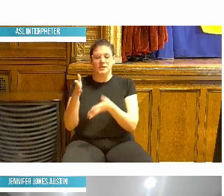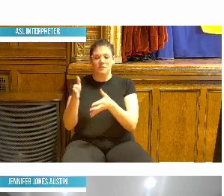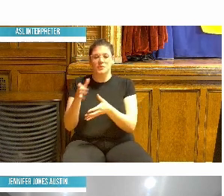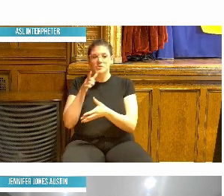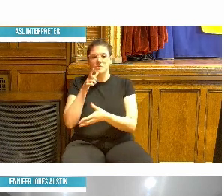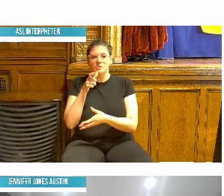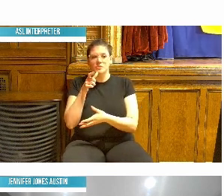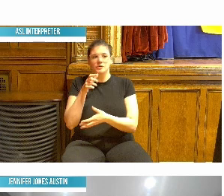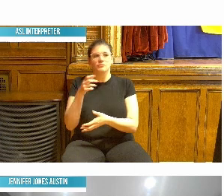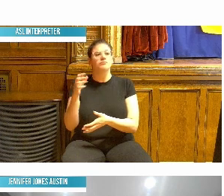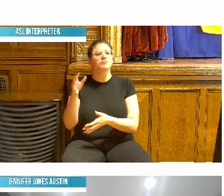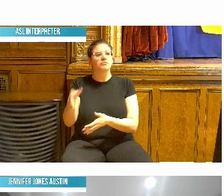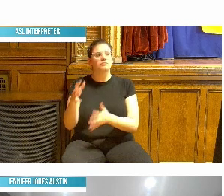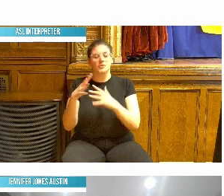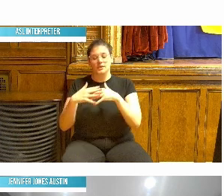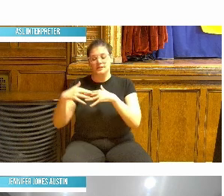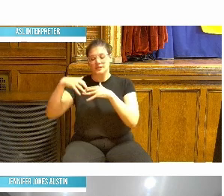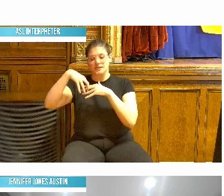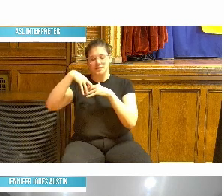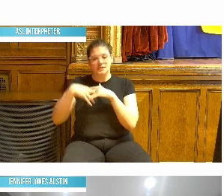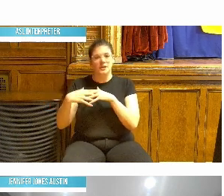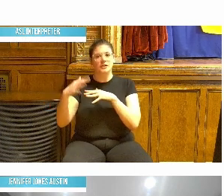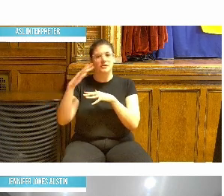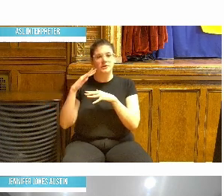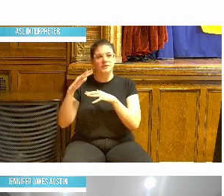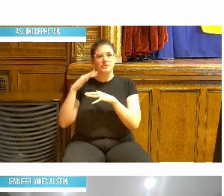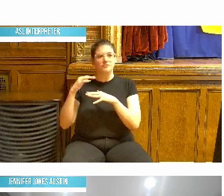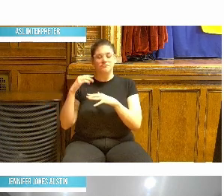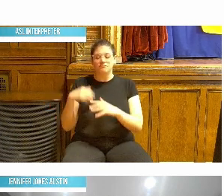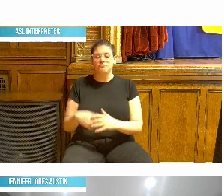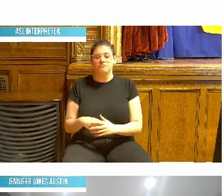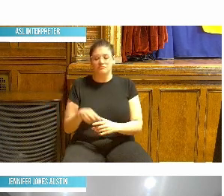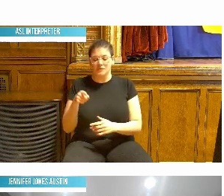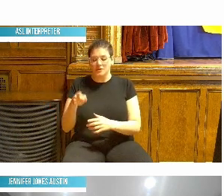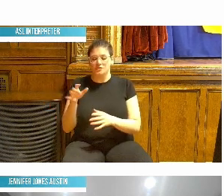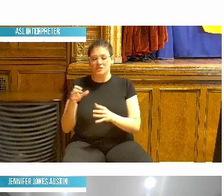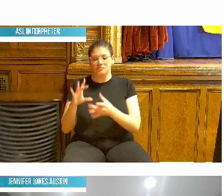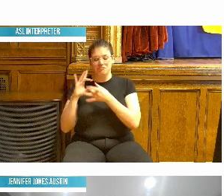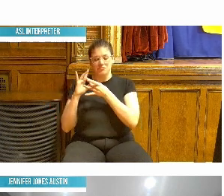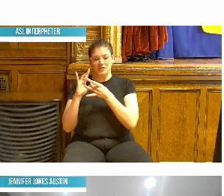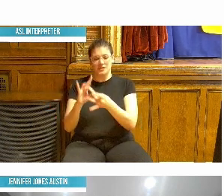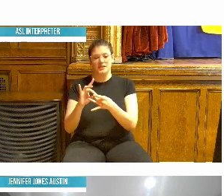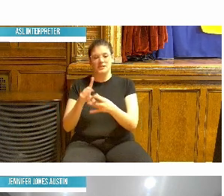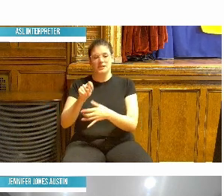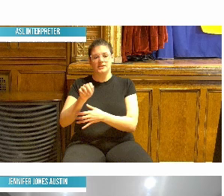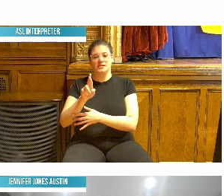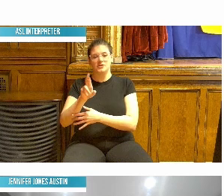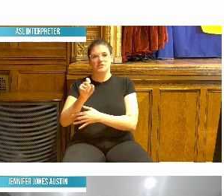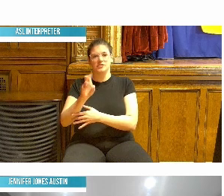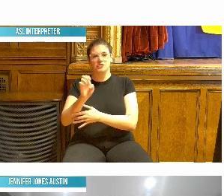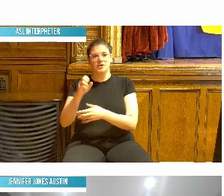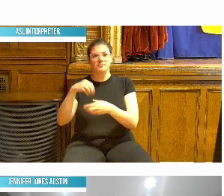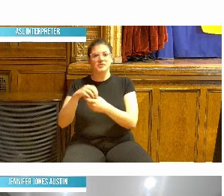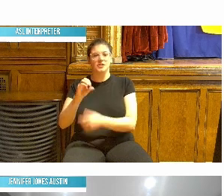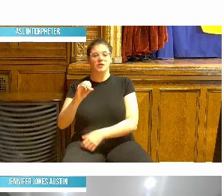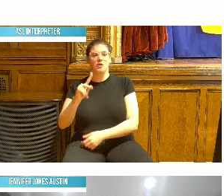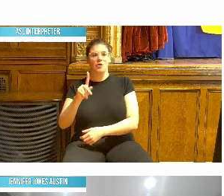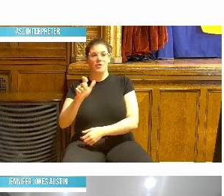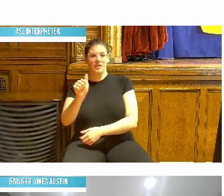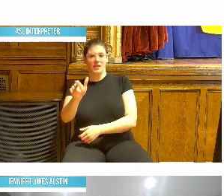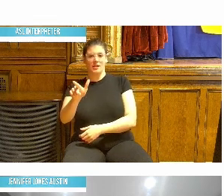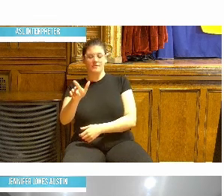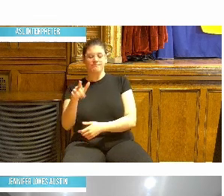Native Ancestry and relationship to the 5 civilized tribes in Oklahoma, and that the injustices that have been done there and the lack